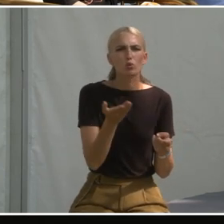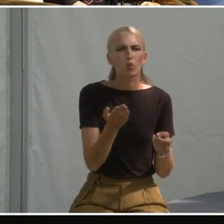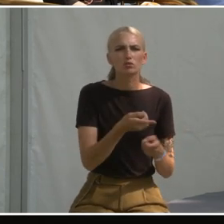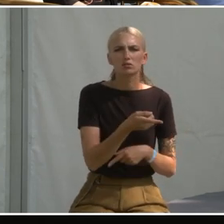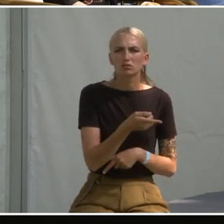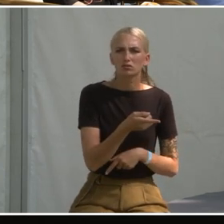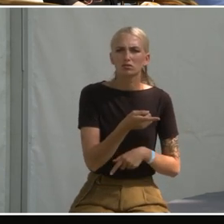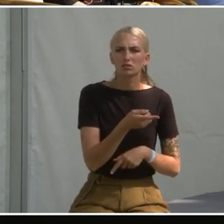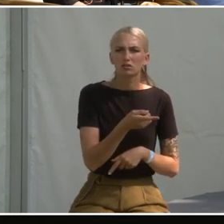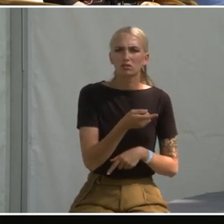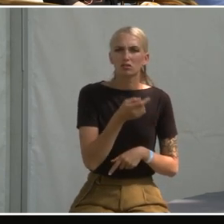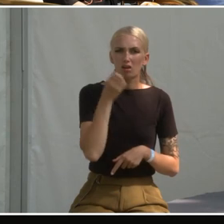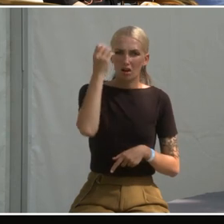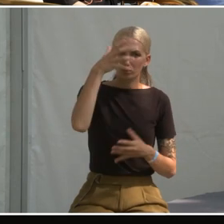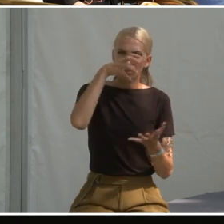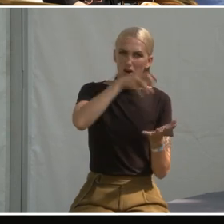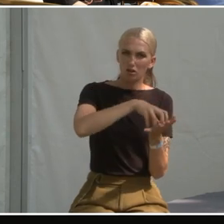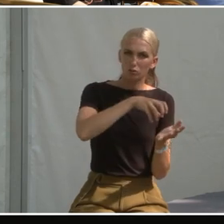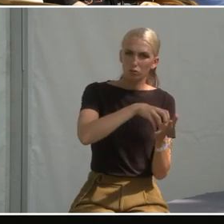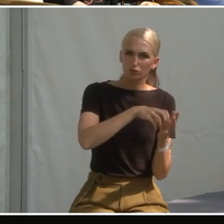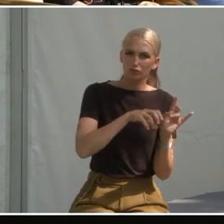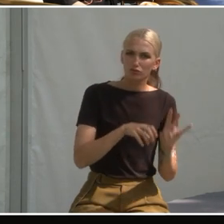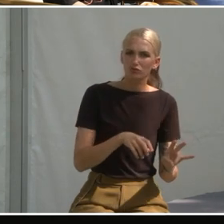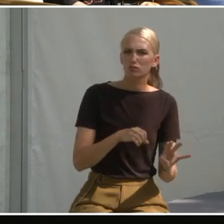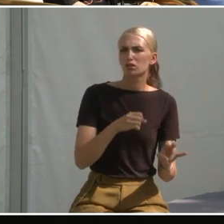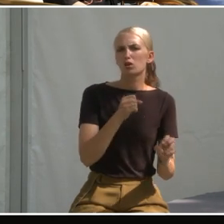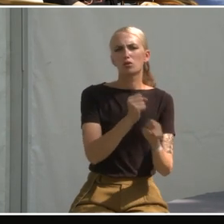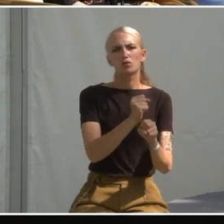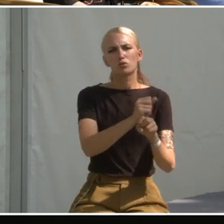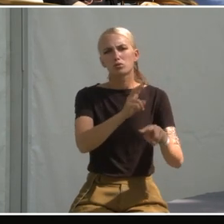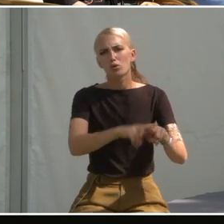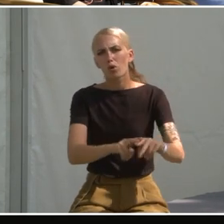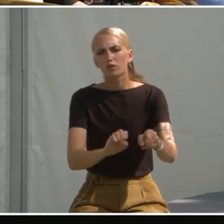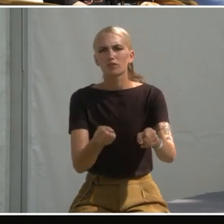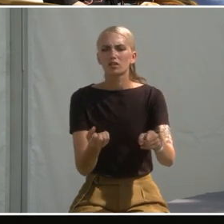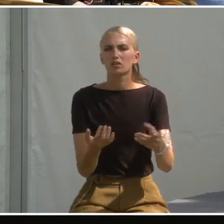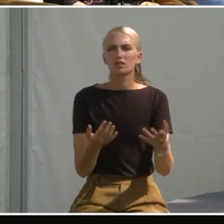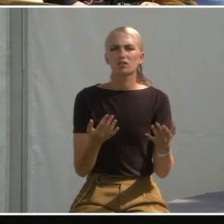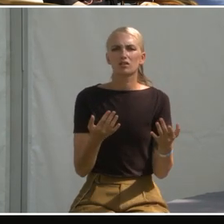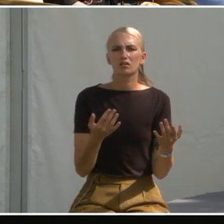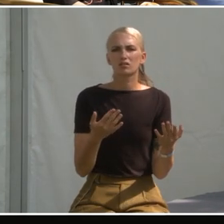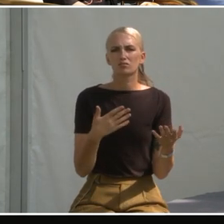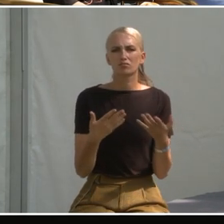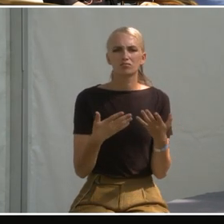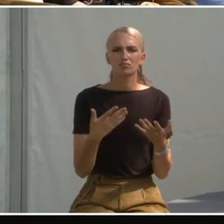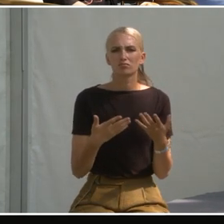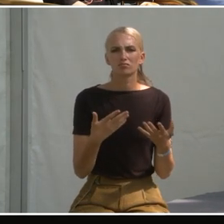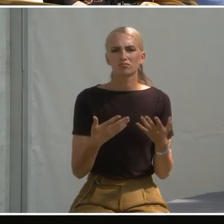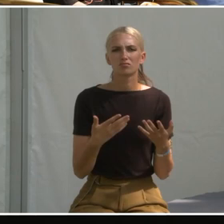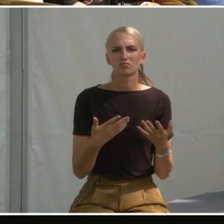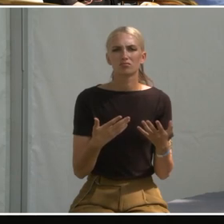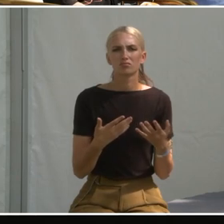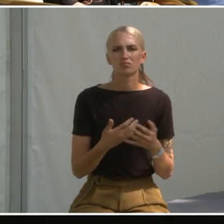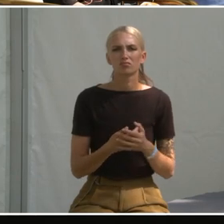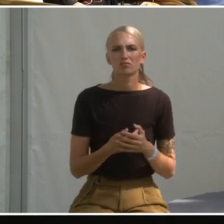at the education institution? Would they be at the workplace? Or where can you lean in and rely